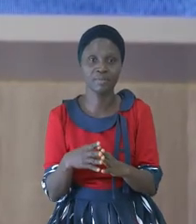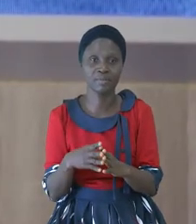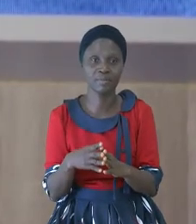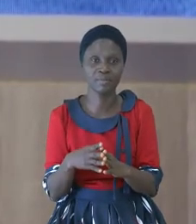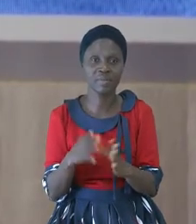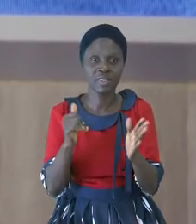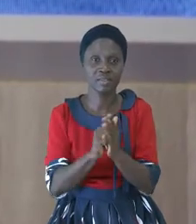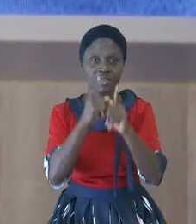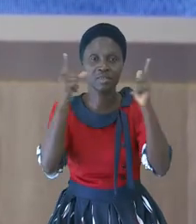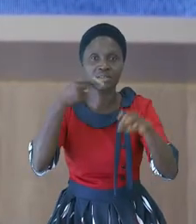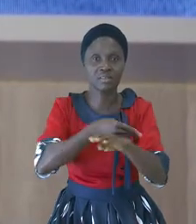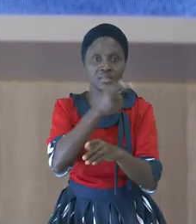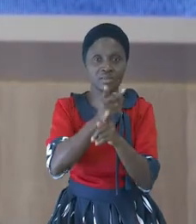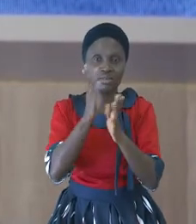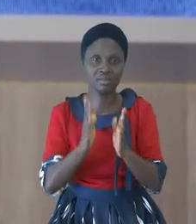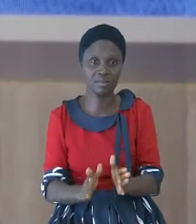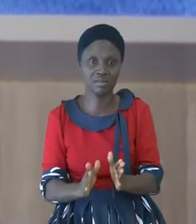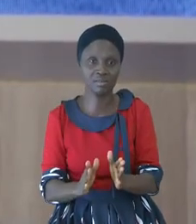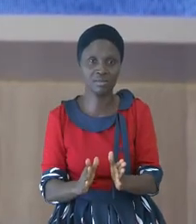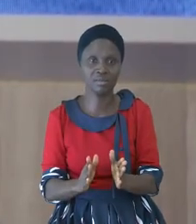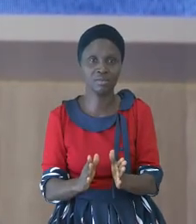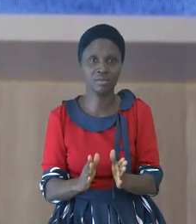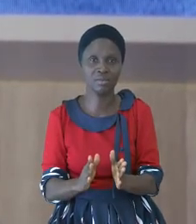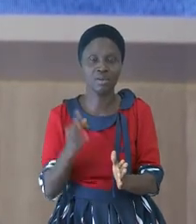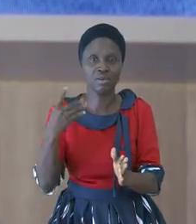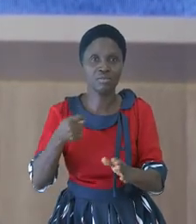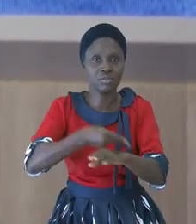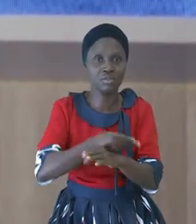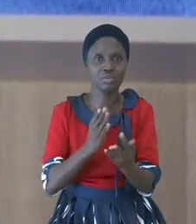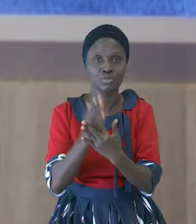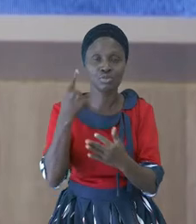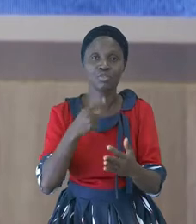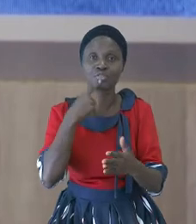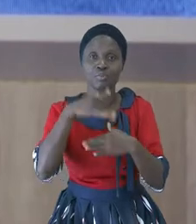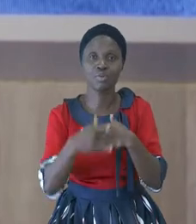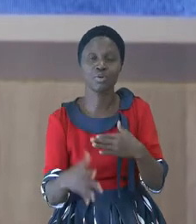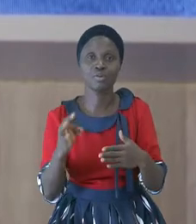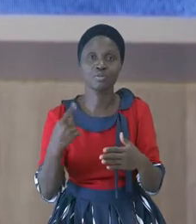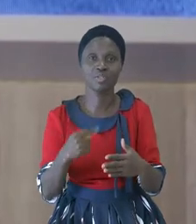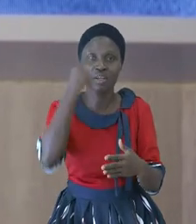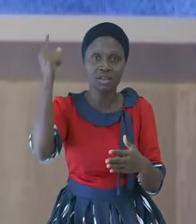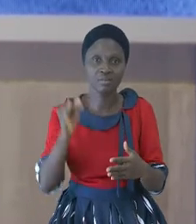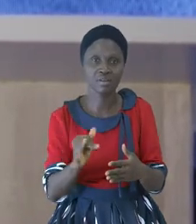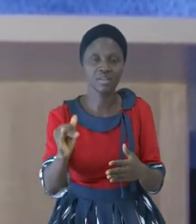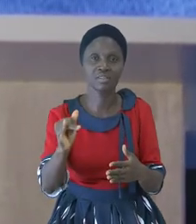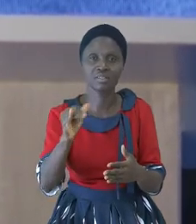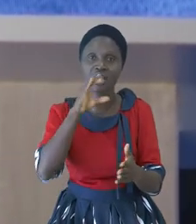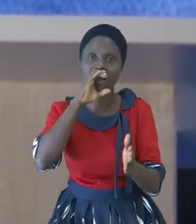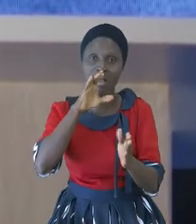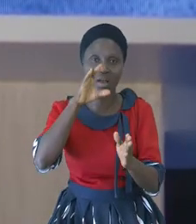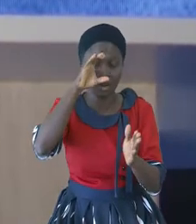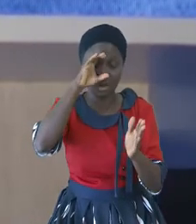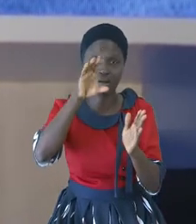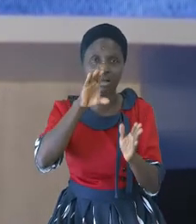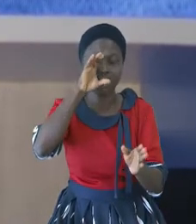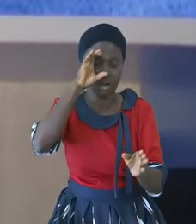the blood of the everlasting covenant. Look at verse 21. Through that blood, he'll make